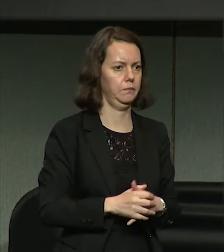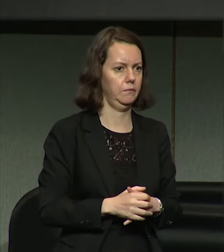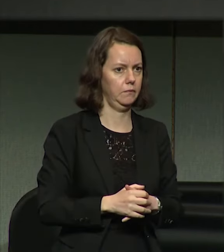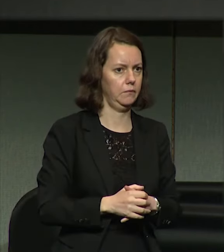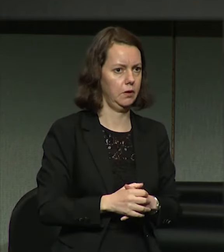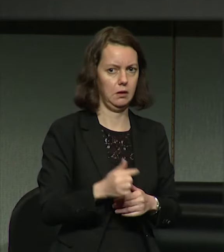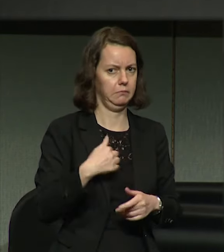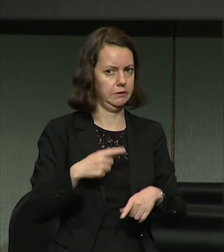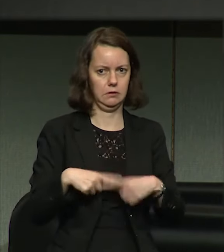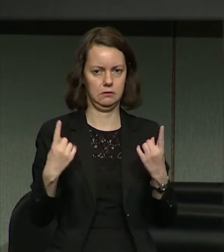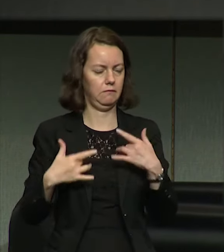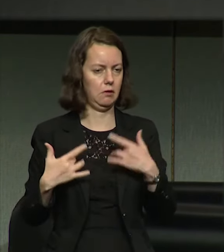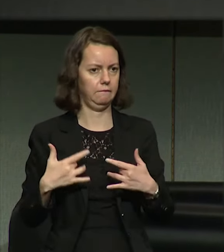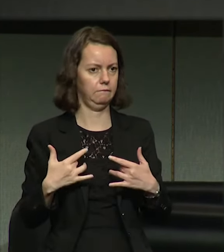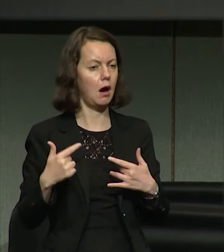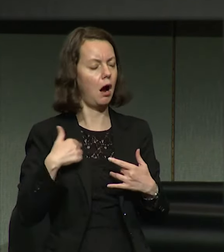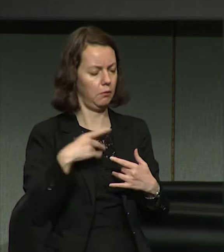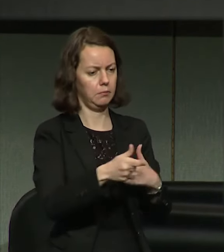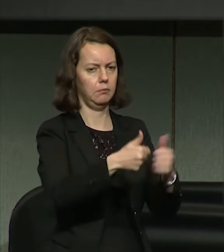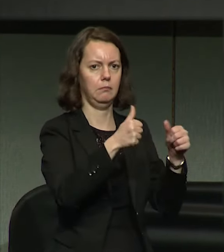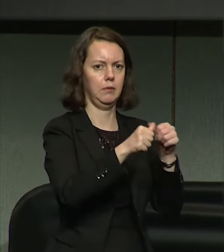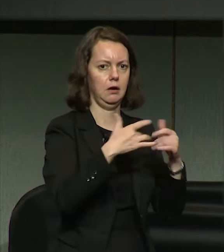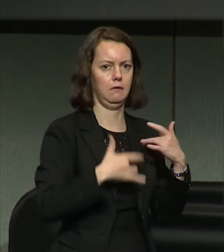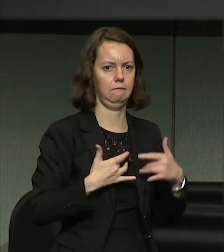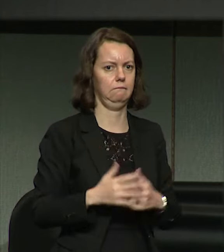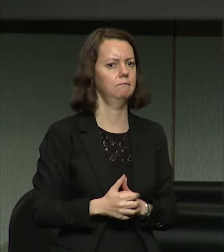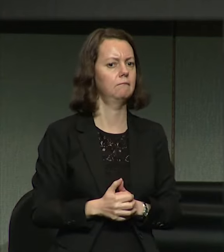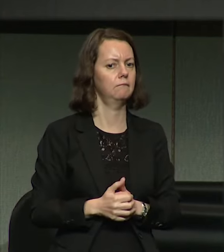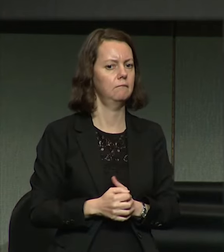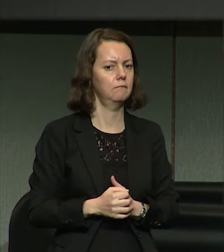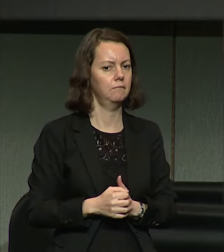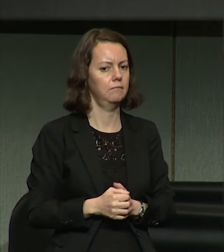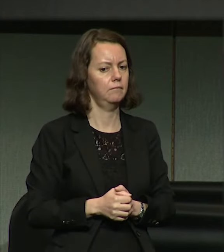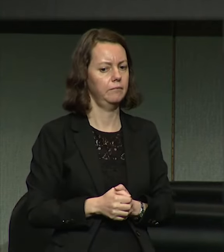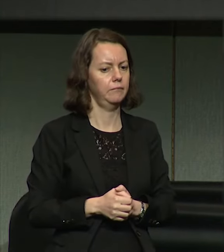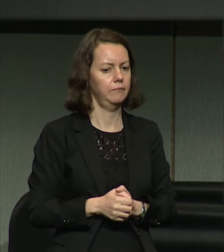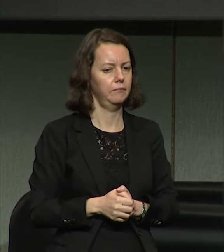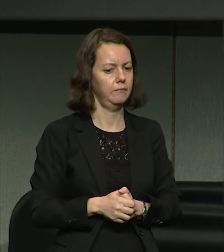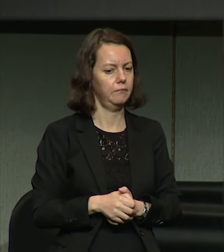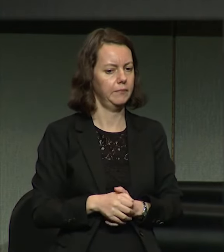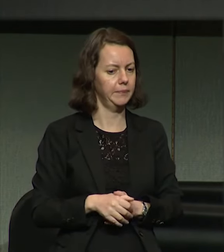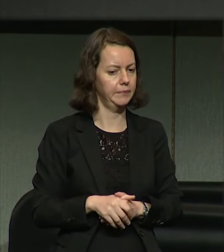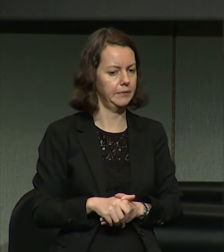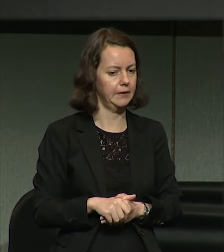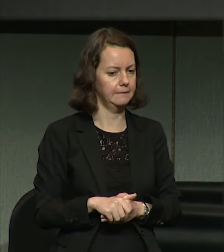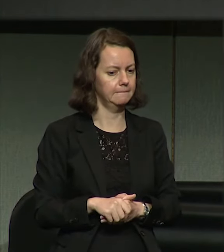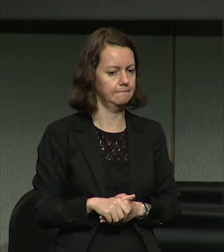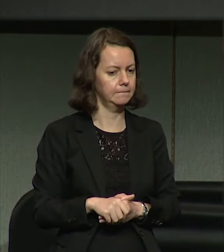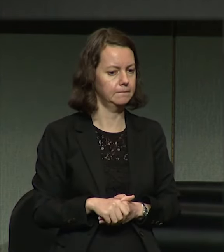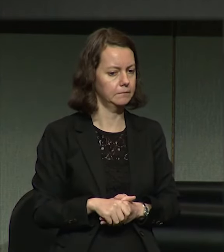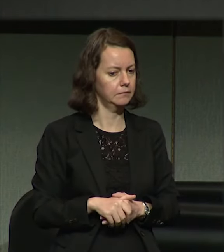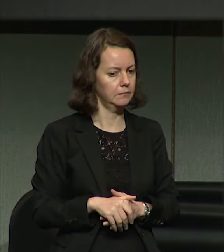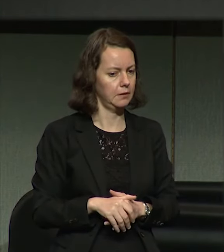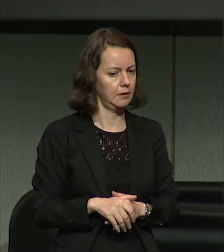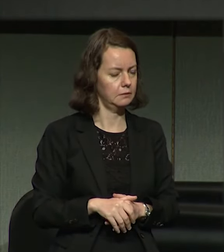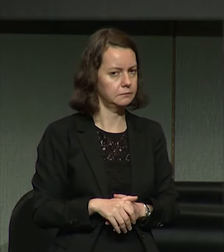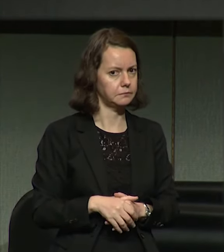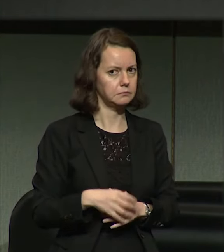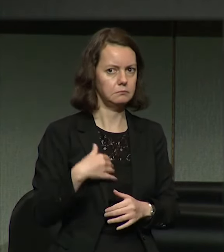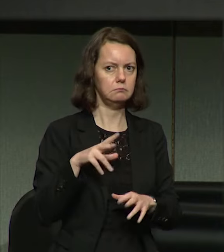That's what I want them to do. It was an